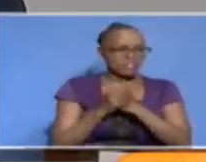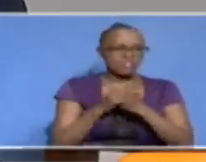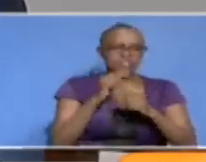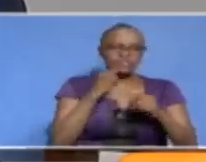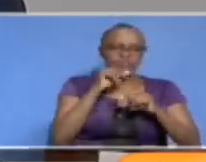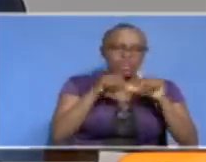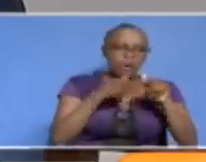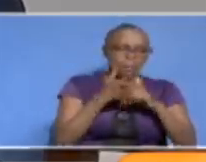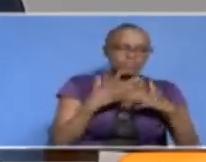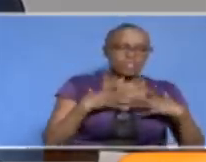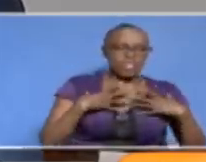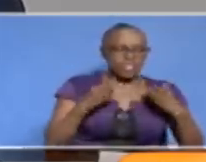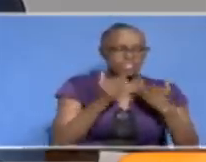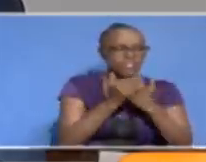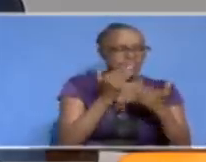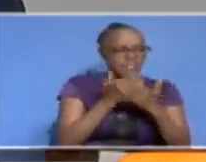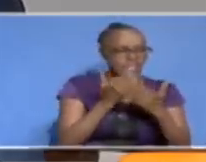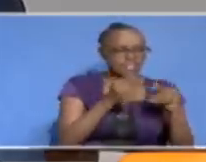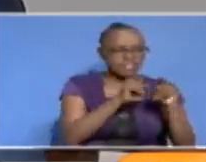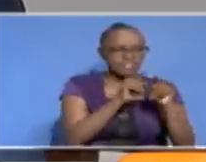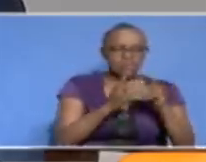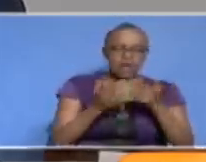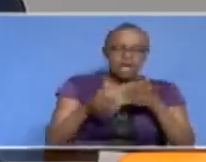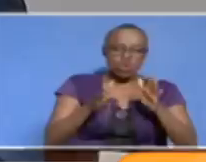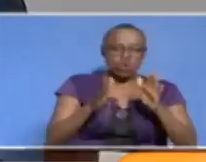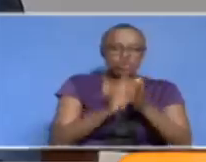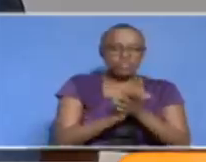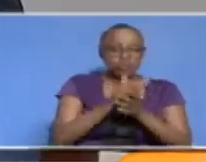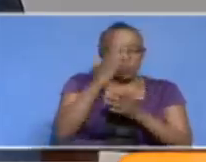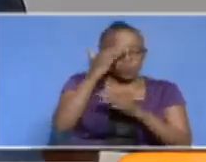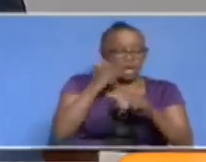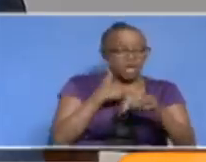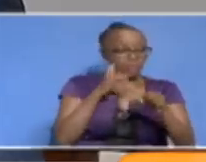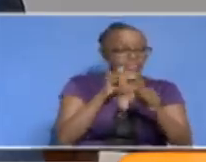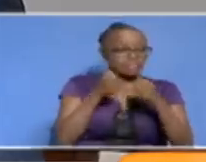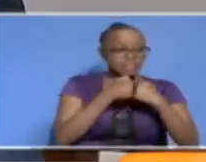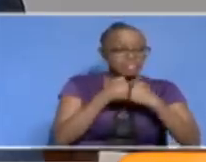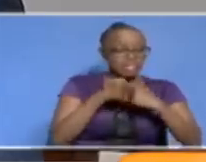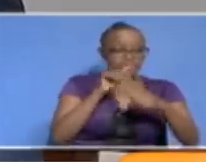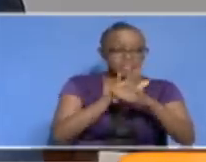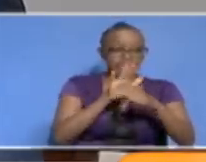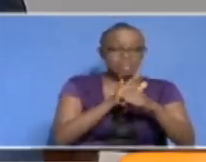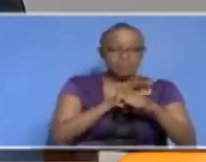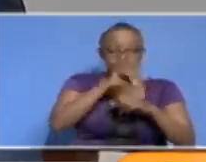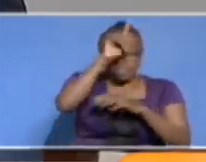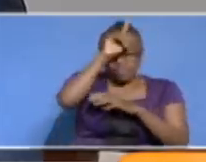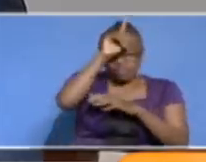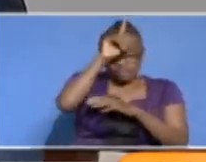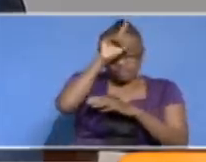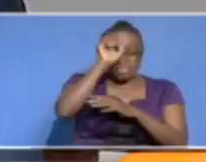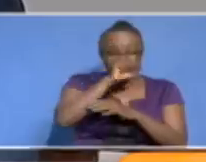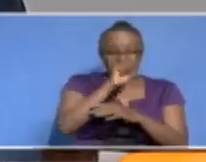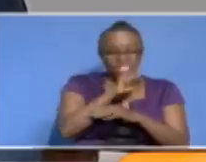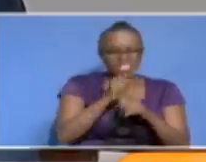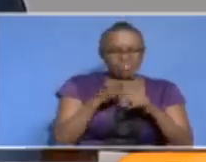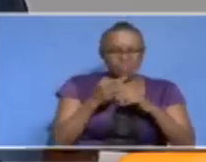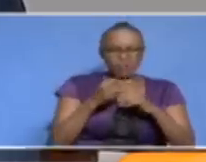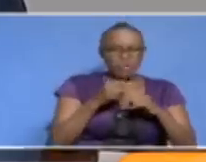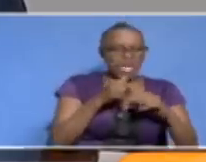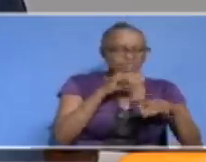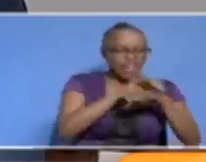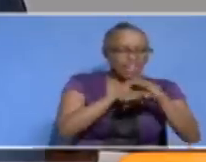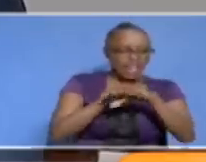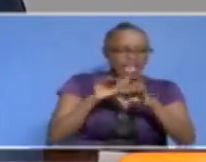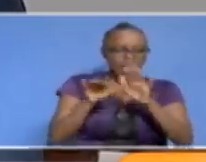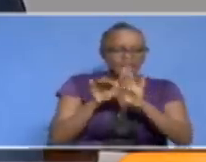of Mambia healthcare, Mambia barabara. We know there are a lot of challenges huko mashinani. Hatujafika kila mahali, hatuwezi